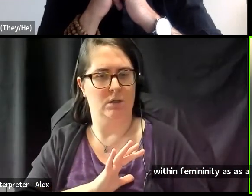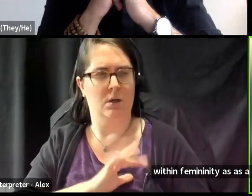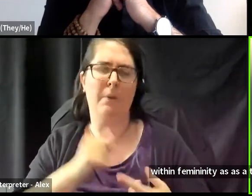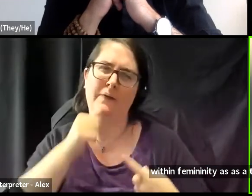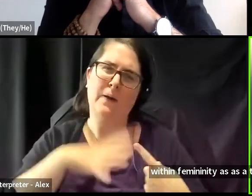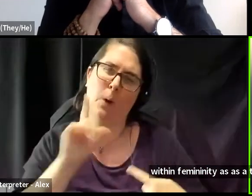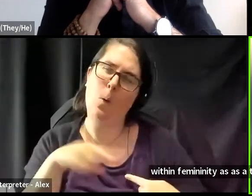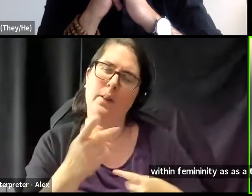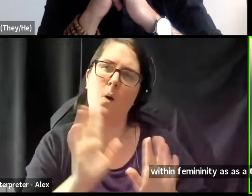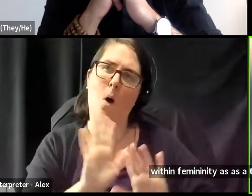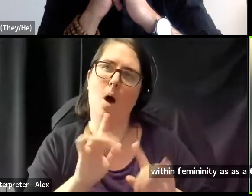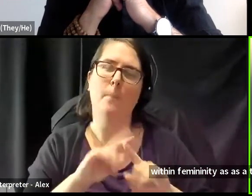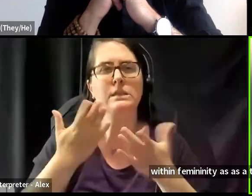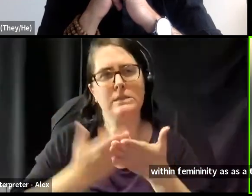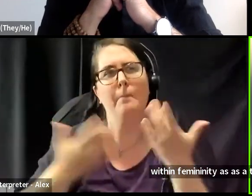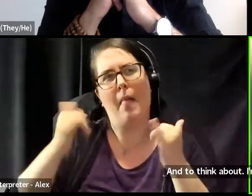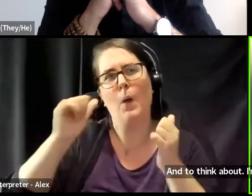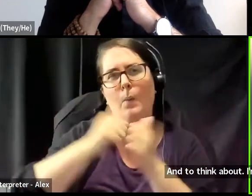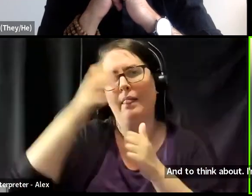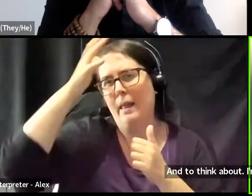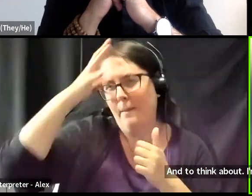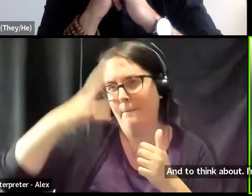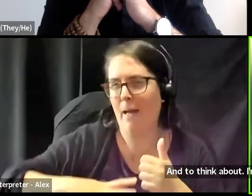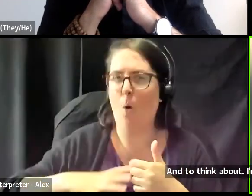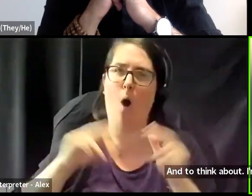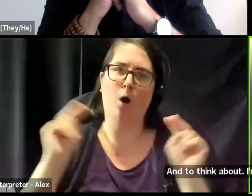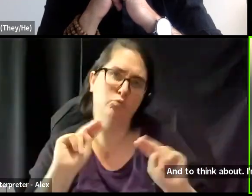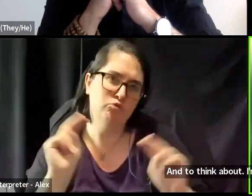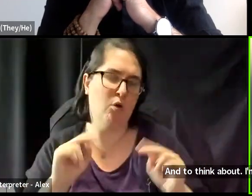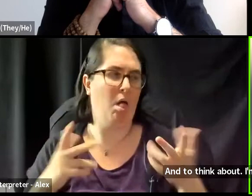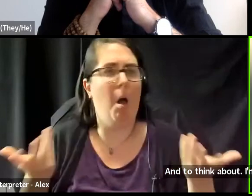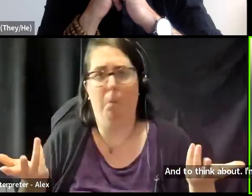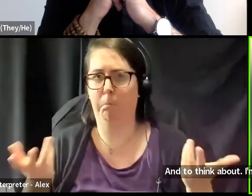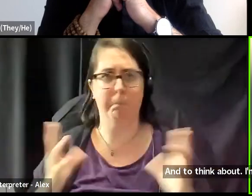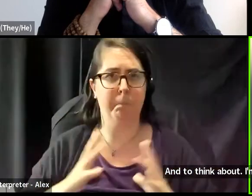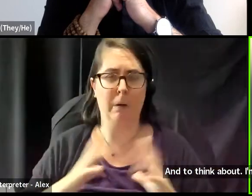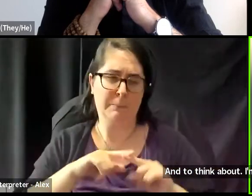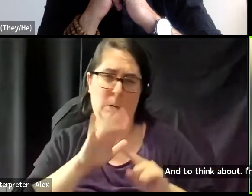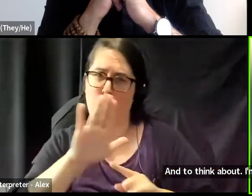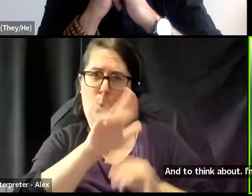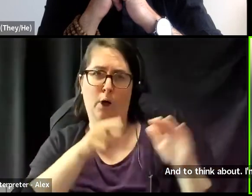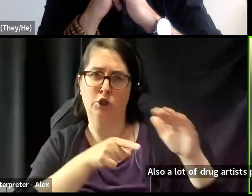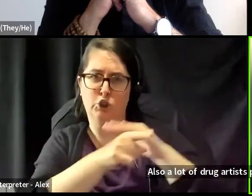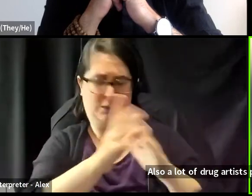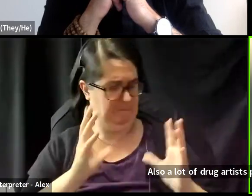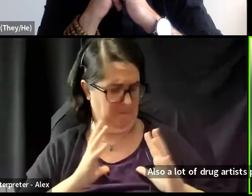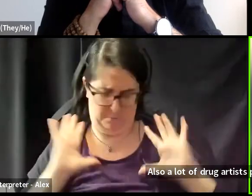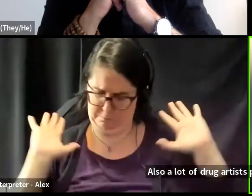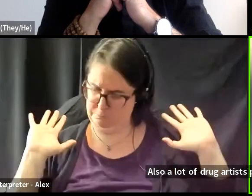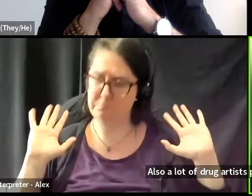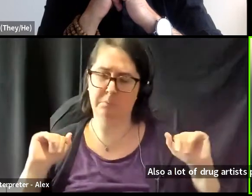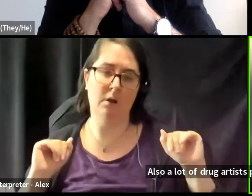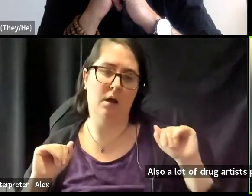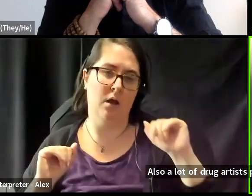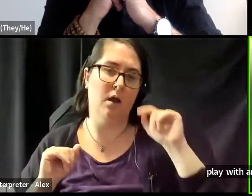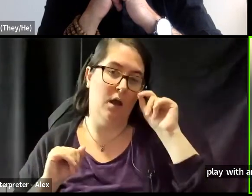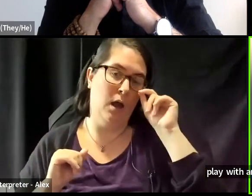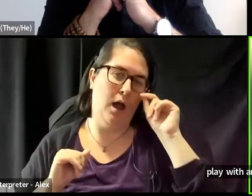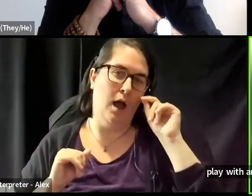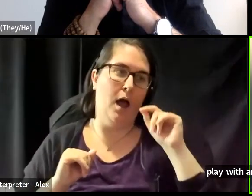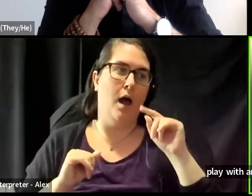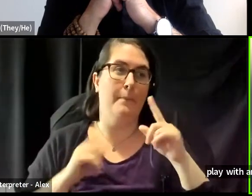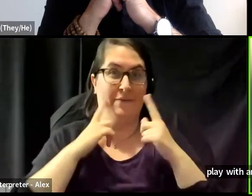a lot of drag artists play with masculinity and play with androgyny, and that really depends like what sort of journey you're on in your drag, right? But drag